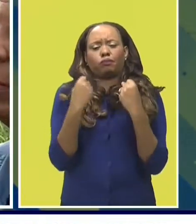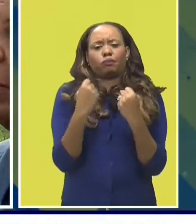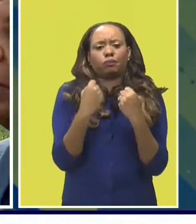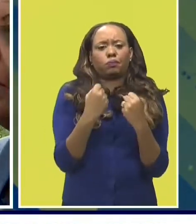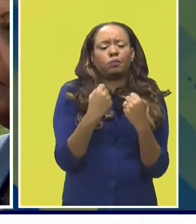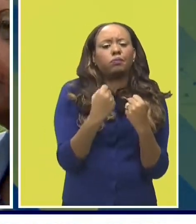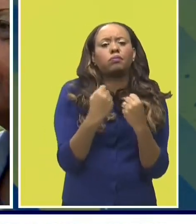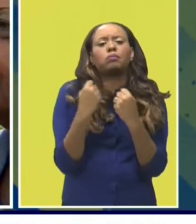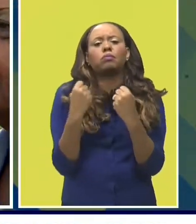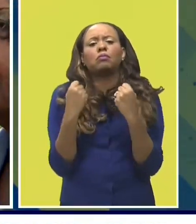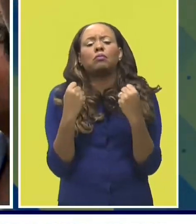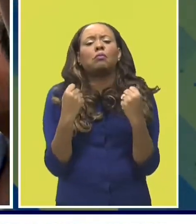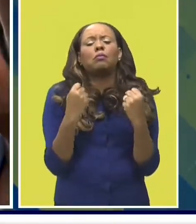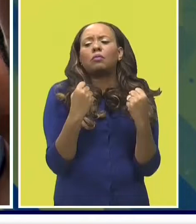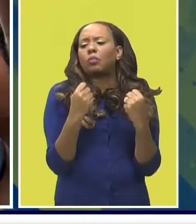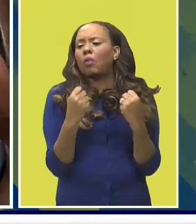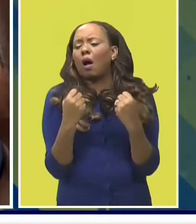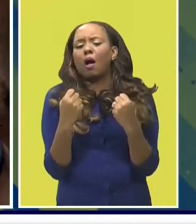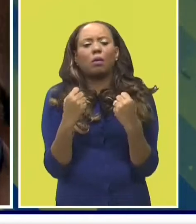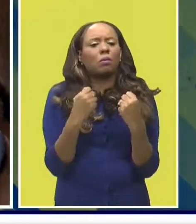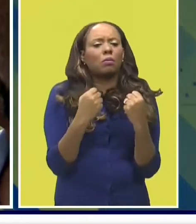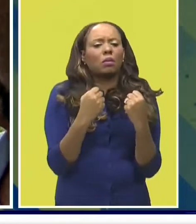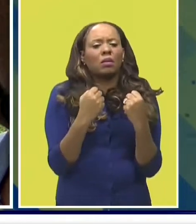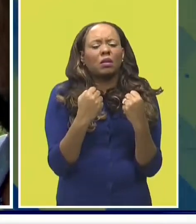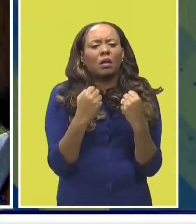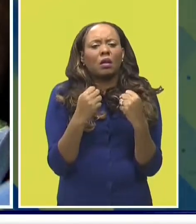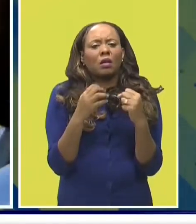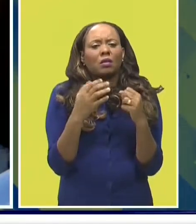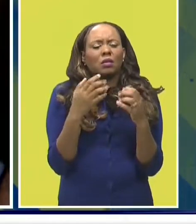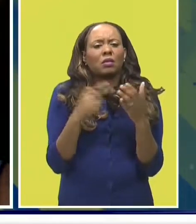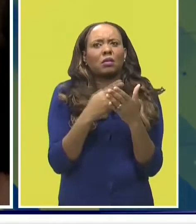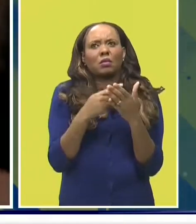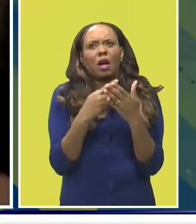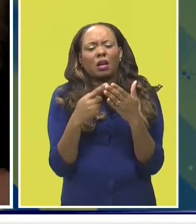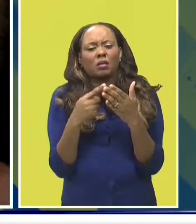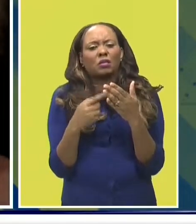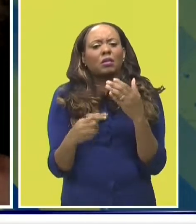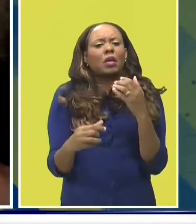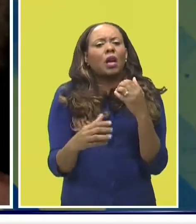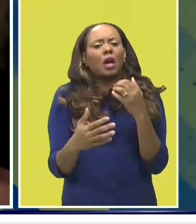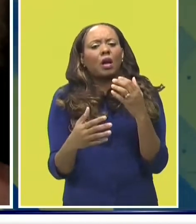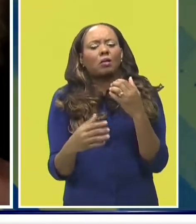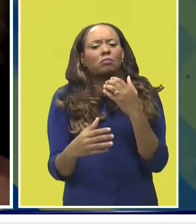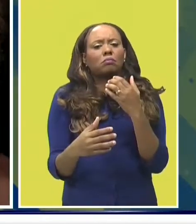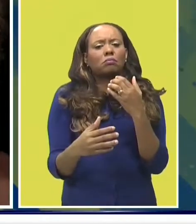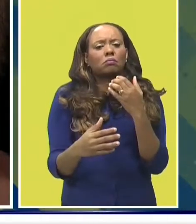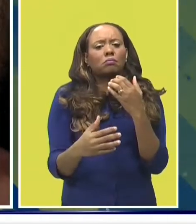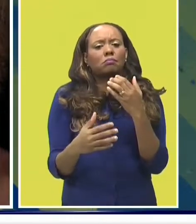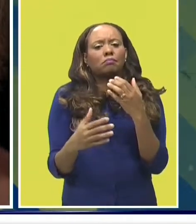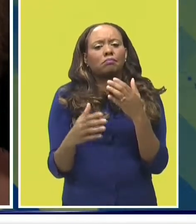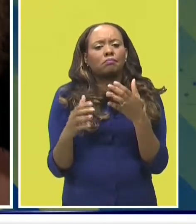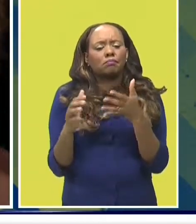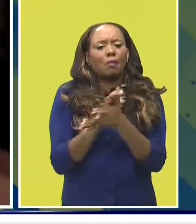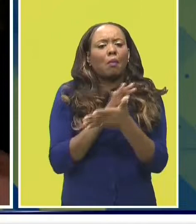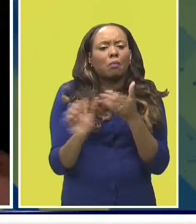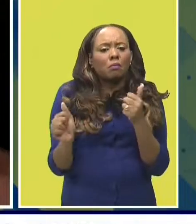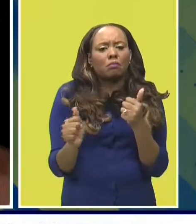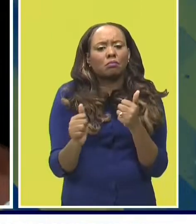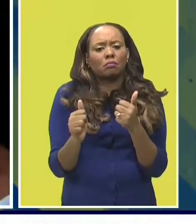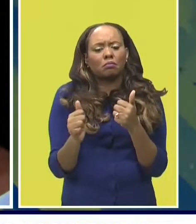where they're not cleared properly, they receive damage, and obviously even if damage